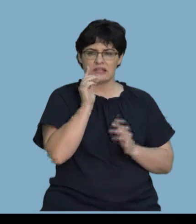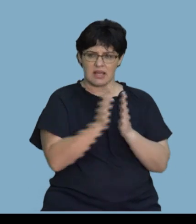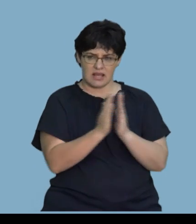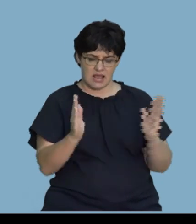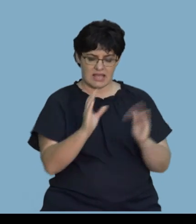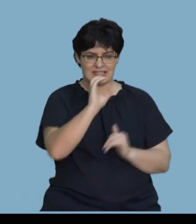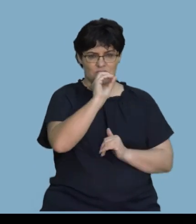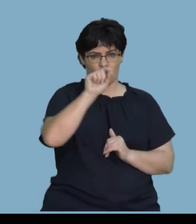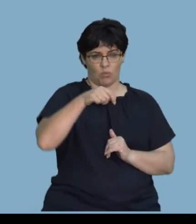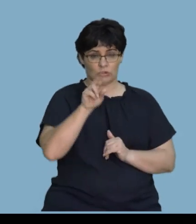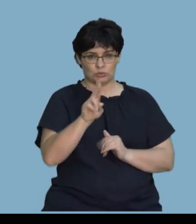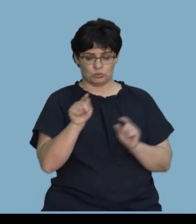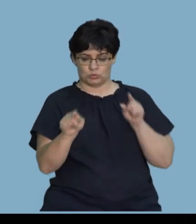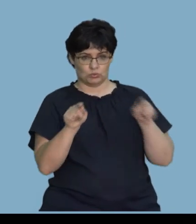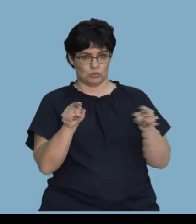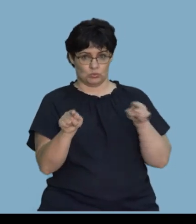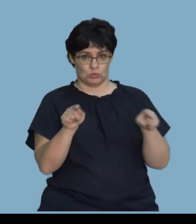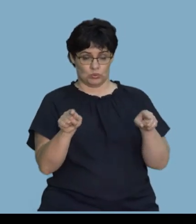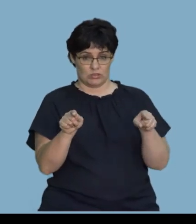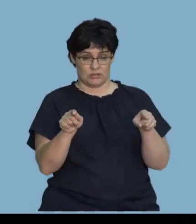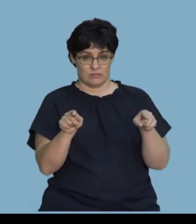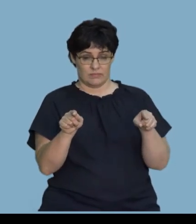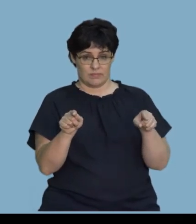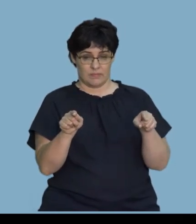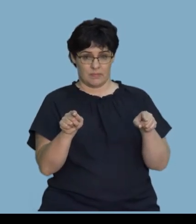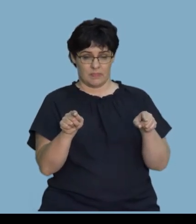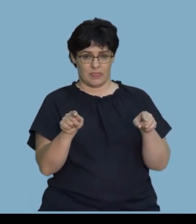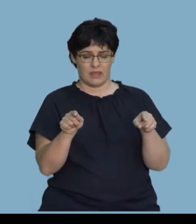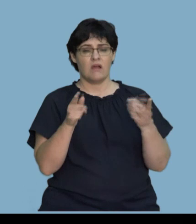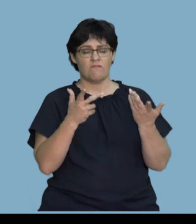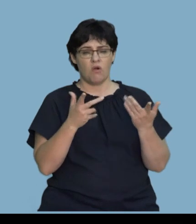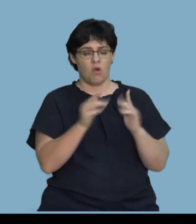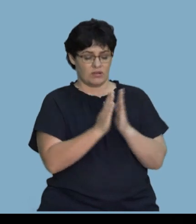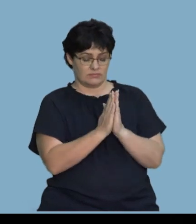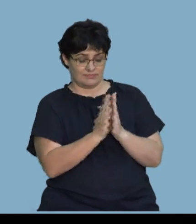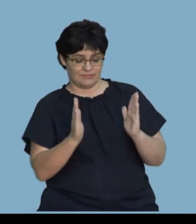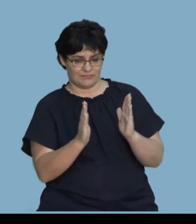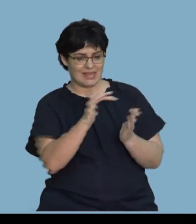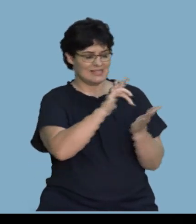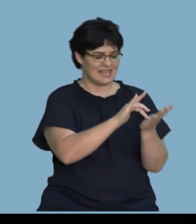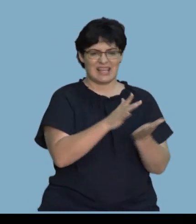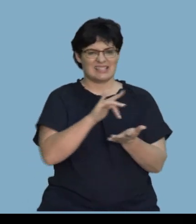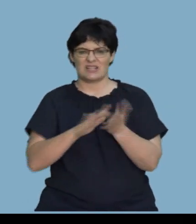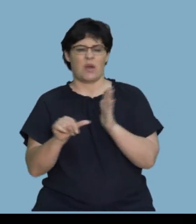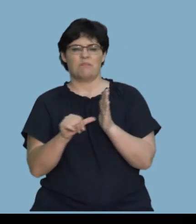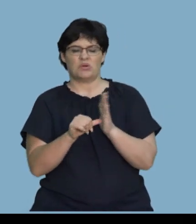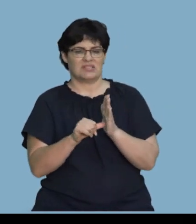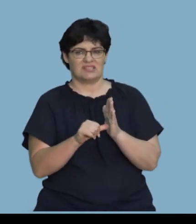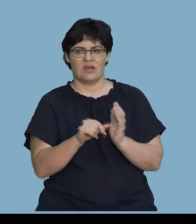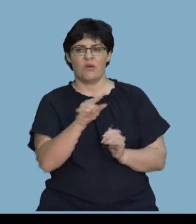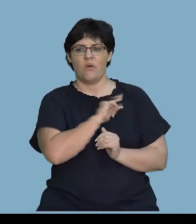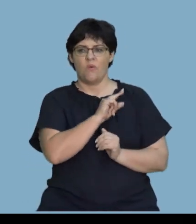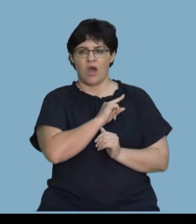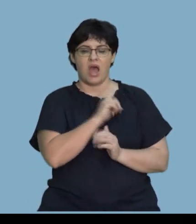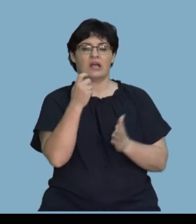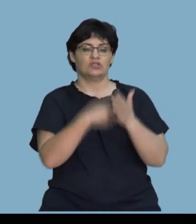0,2. This is the distance between the spheres. You know, in terms of the distance between the centers, it's not important in this case because the charge